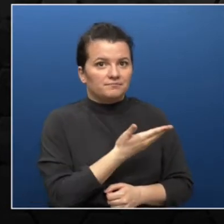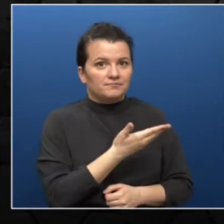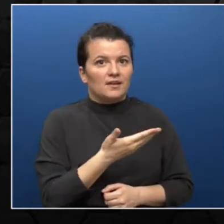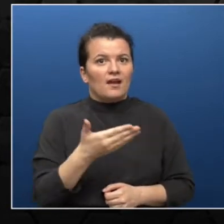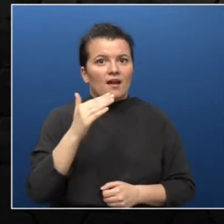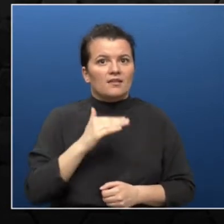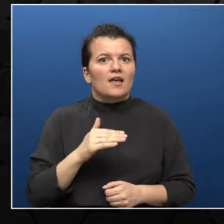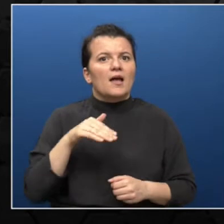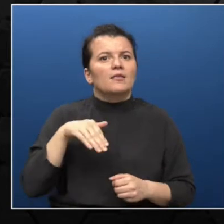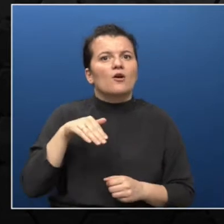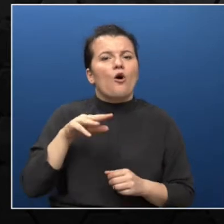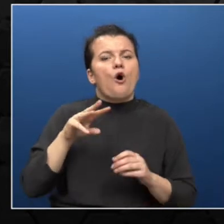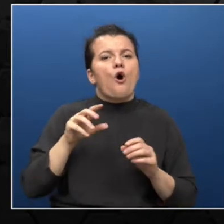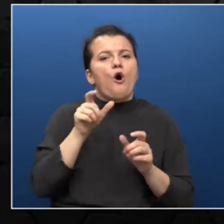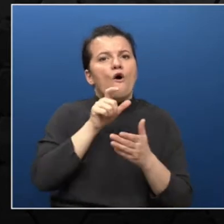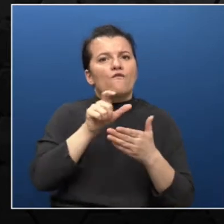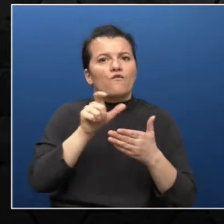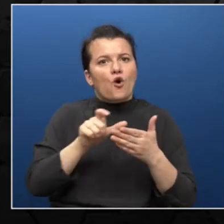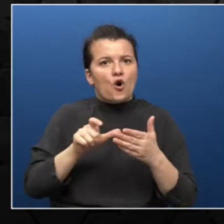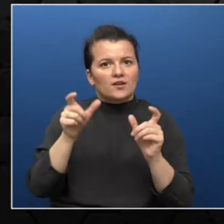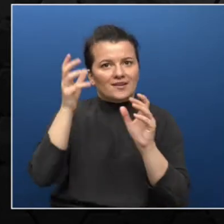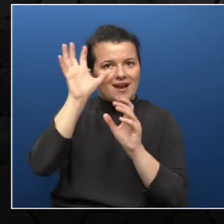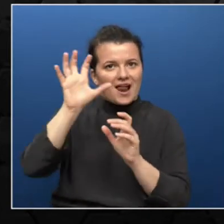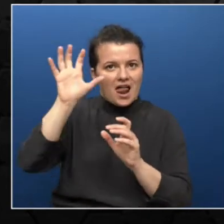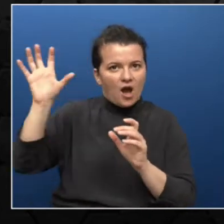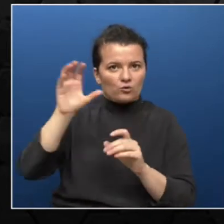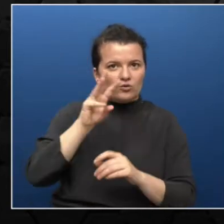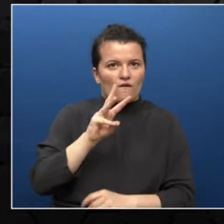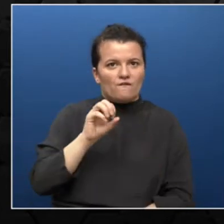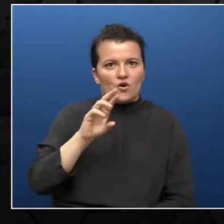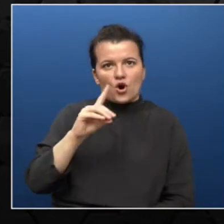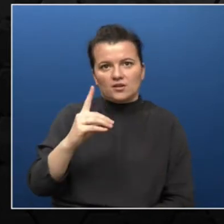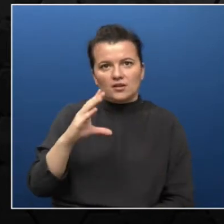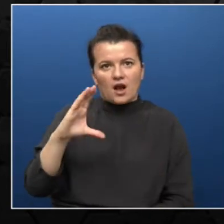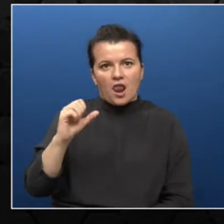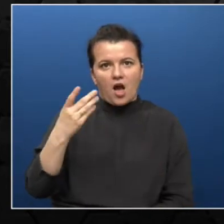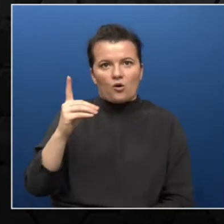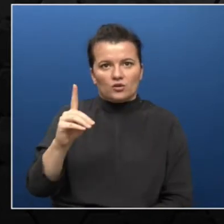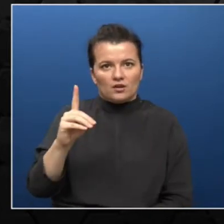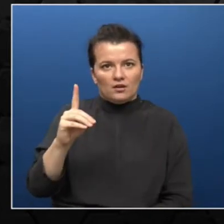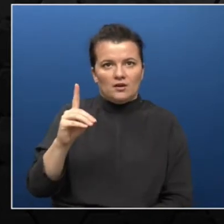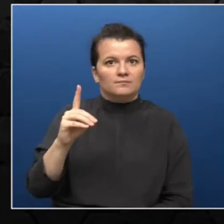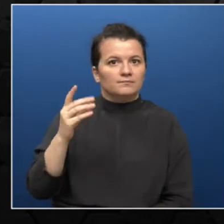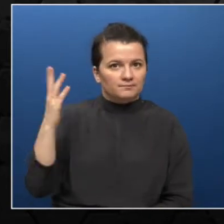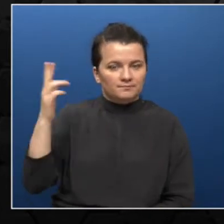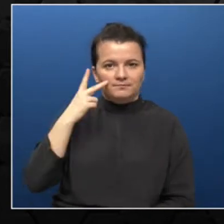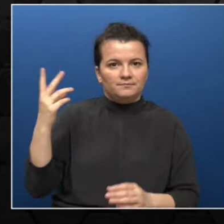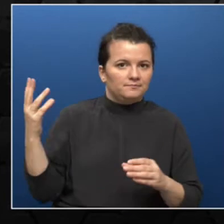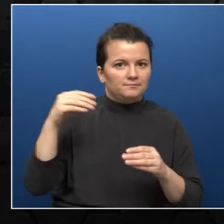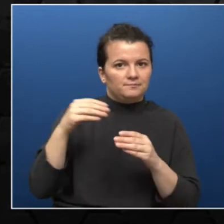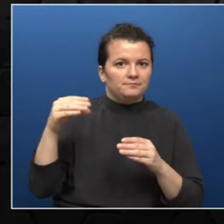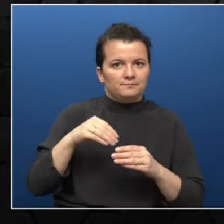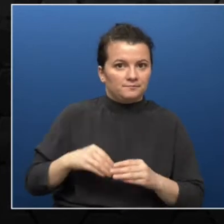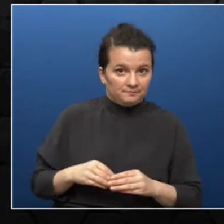what are these imported files in this code? So